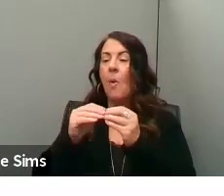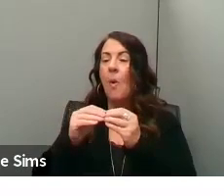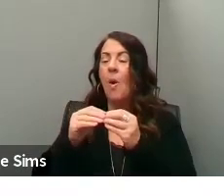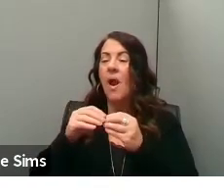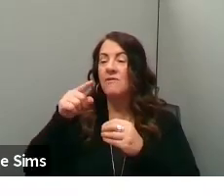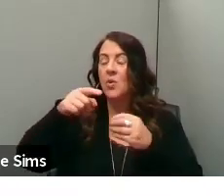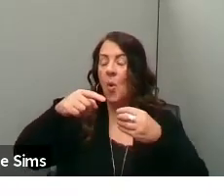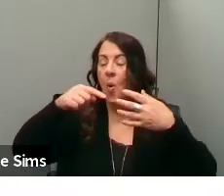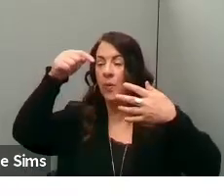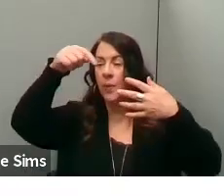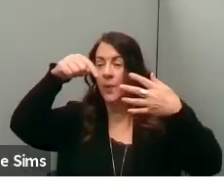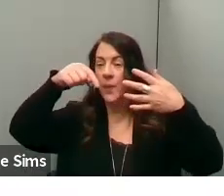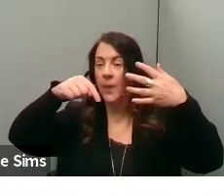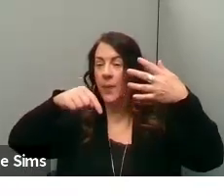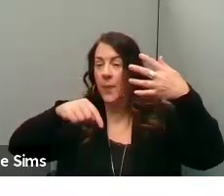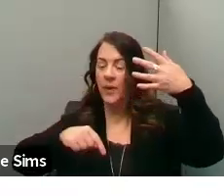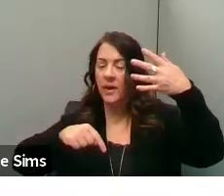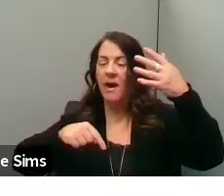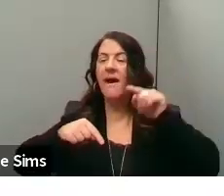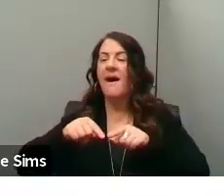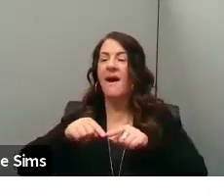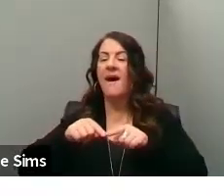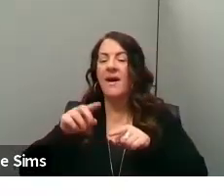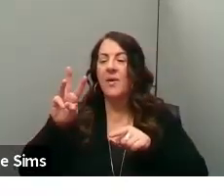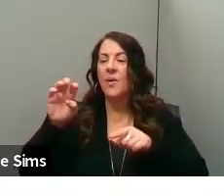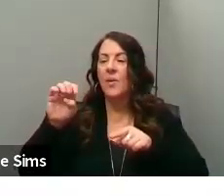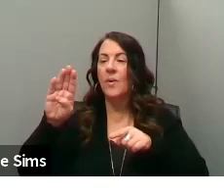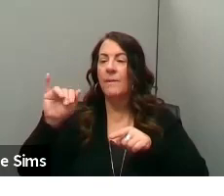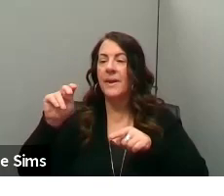Announcements, there's a link here for webinars.